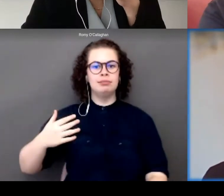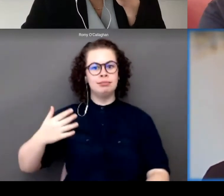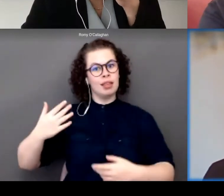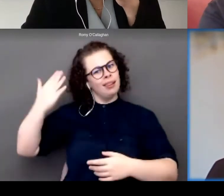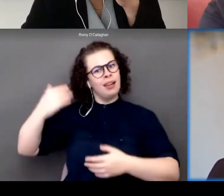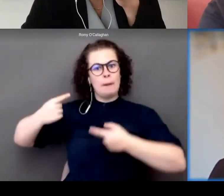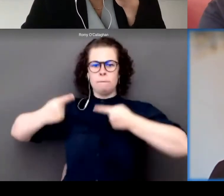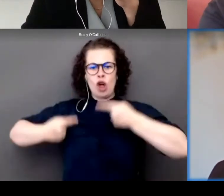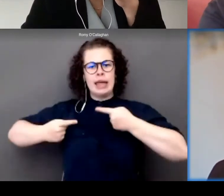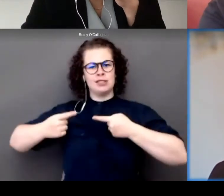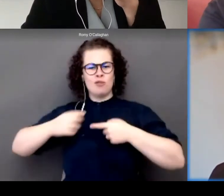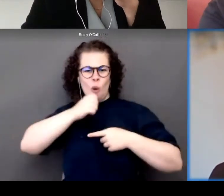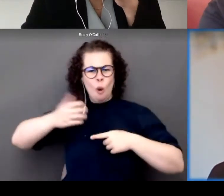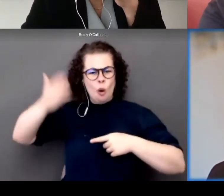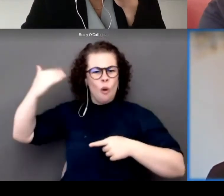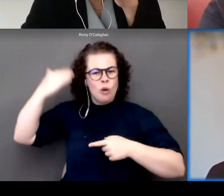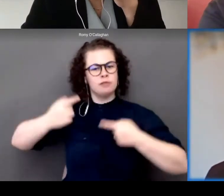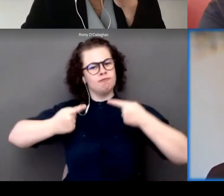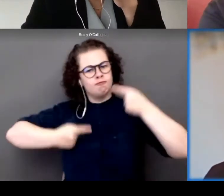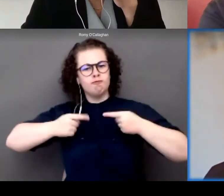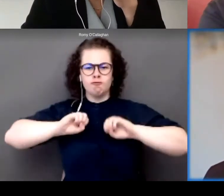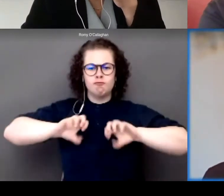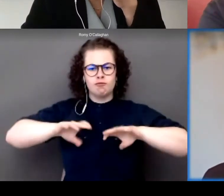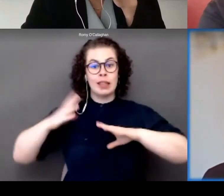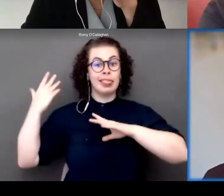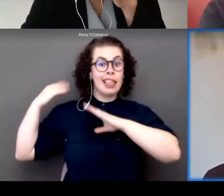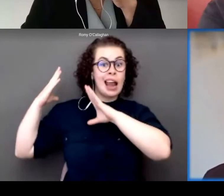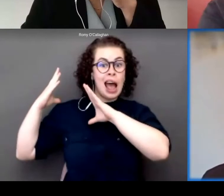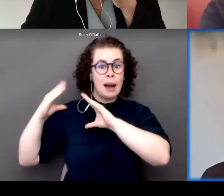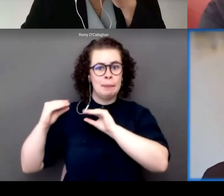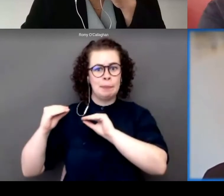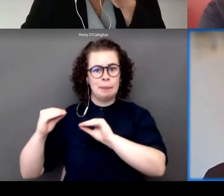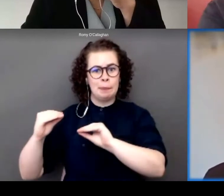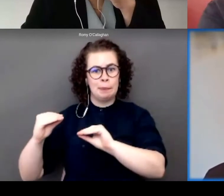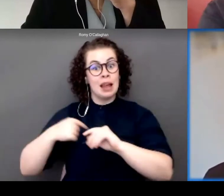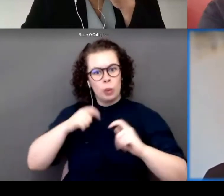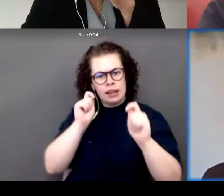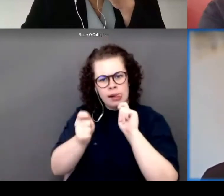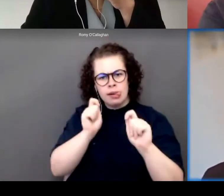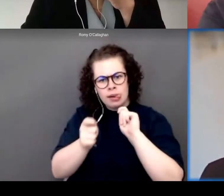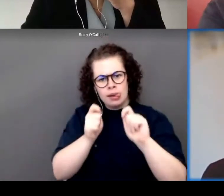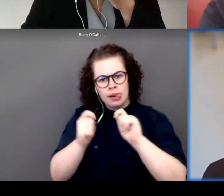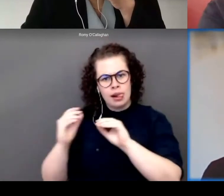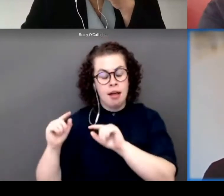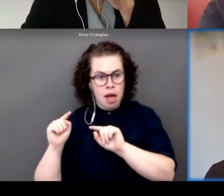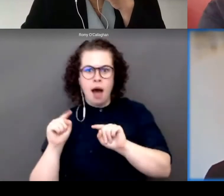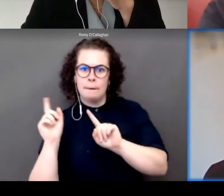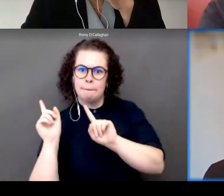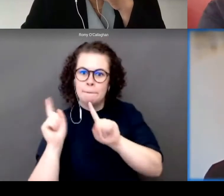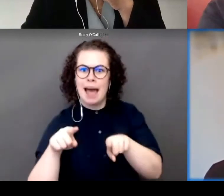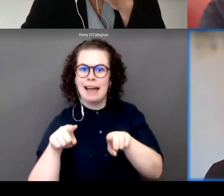of the Bologna City Council and the university together, joined